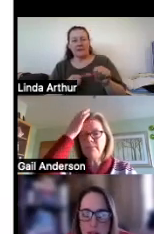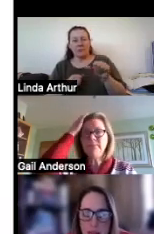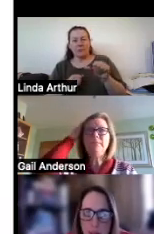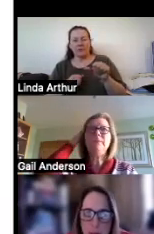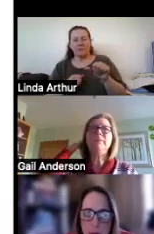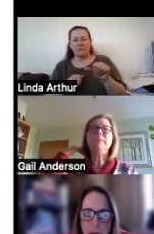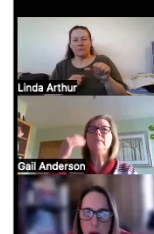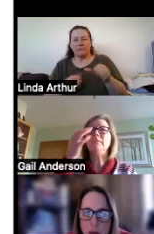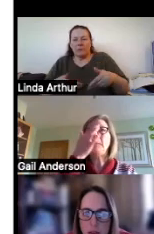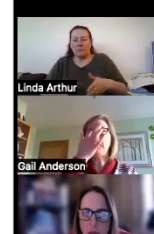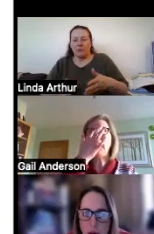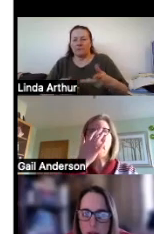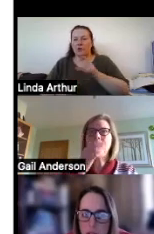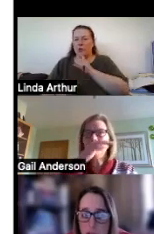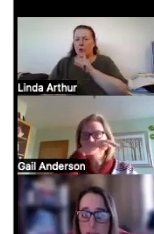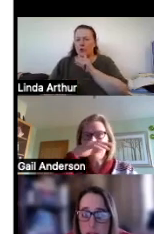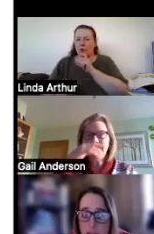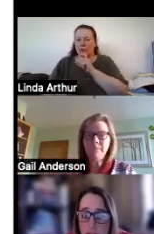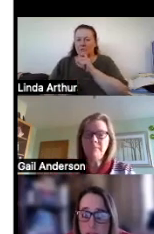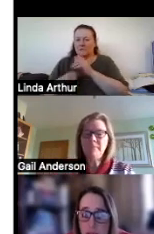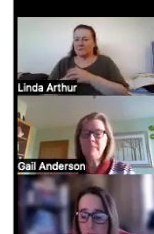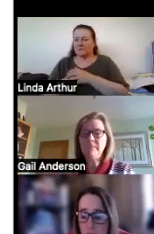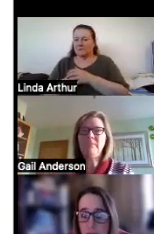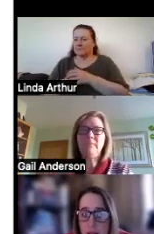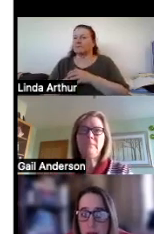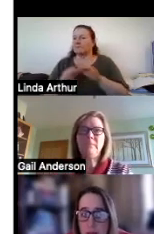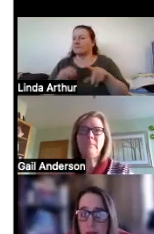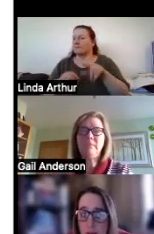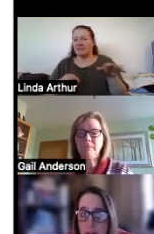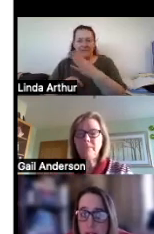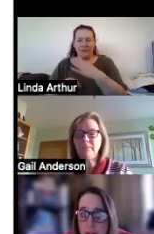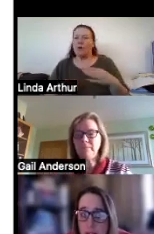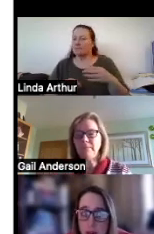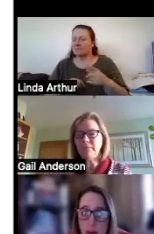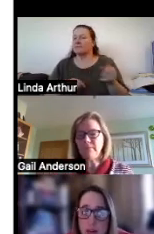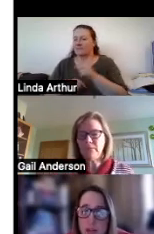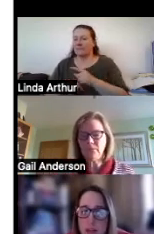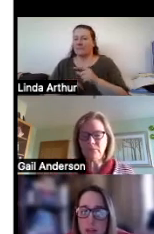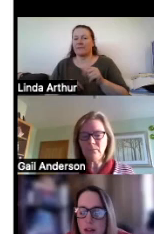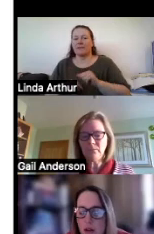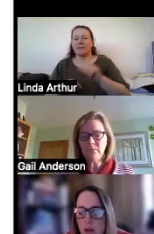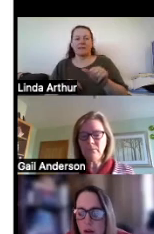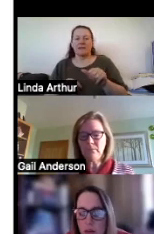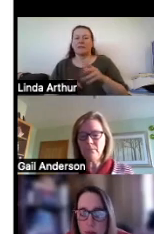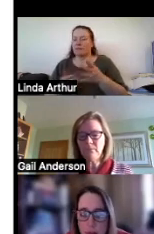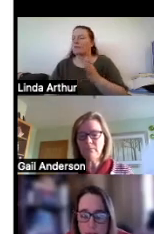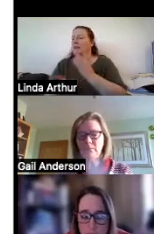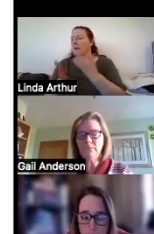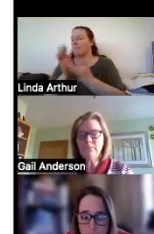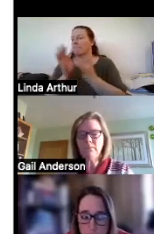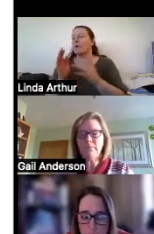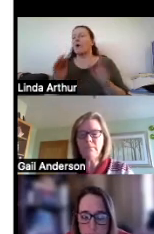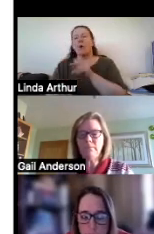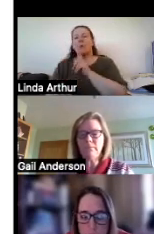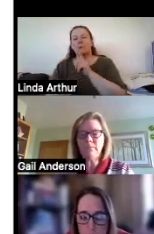just to recap, who are they for? And the short answer is everyone. Pelvic floor exercises are underrated and all women need to do